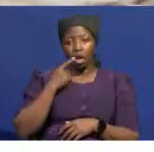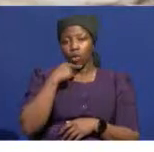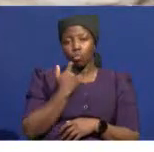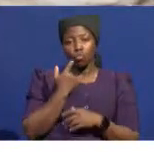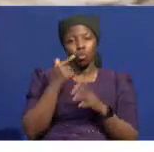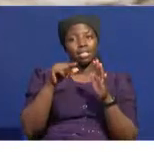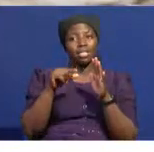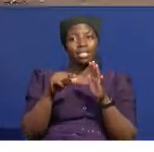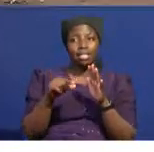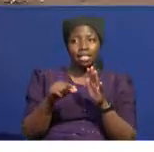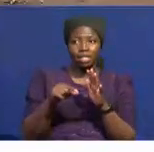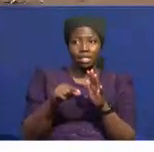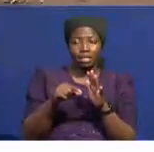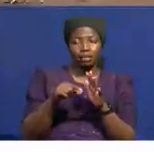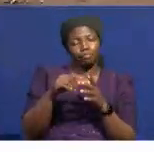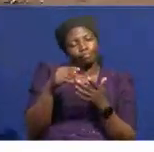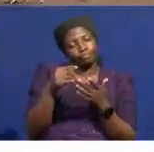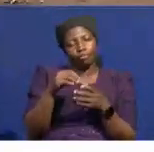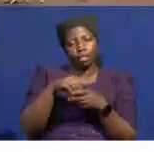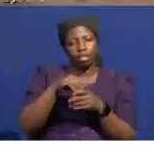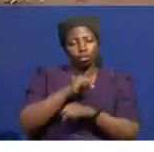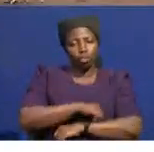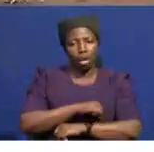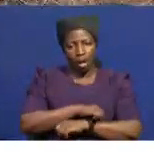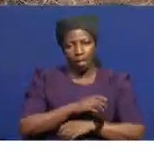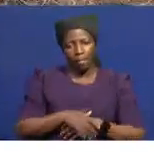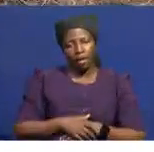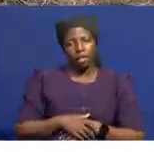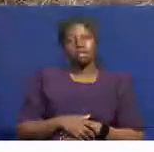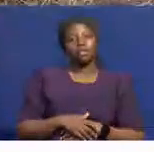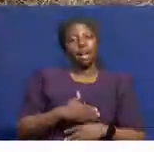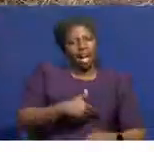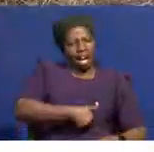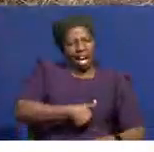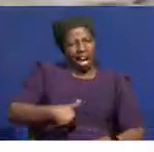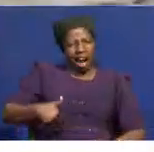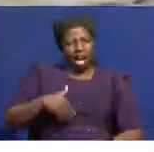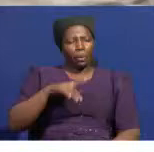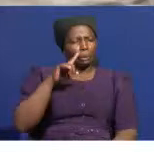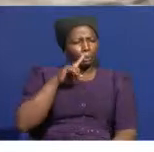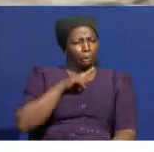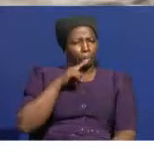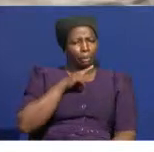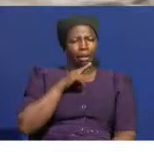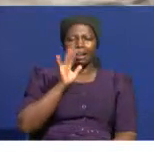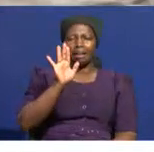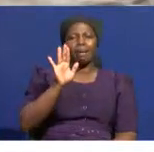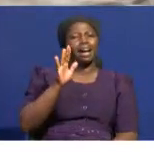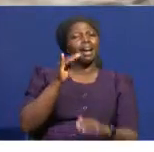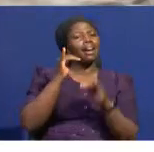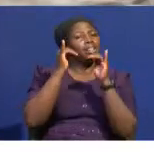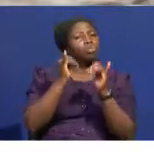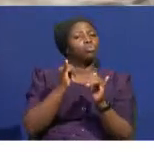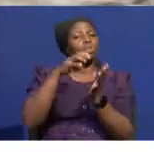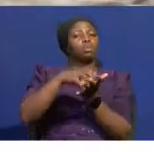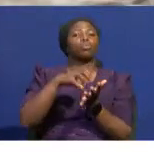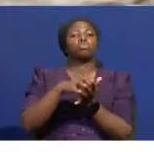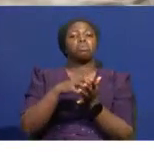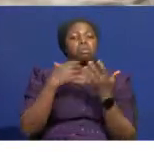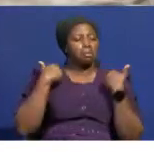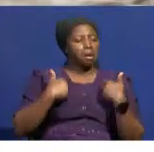breadwinner. Pangs of hunger are her new reality. Sasa sina haja ya kununua hata